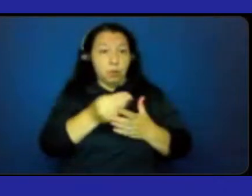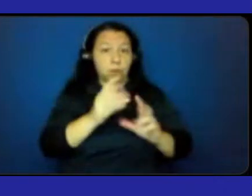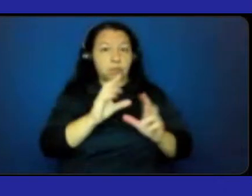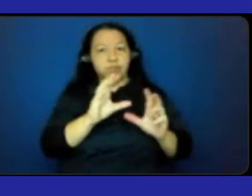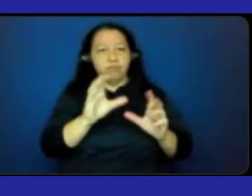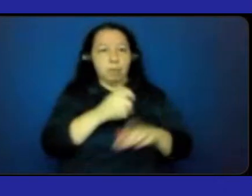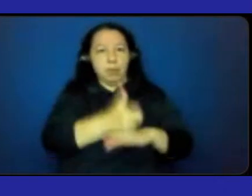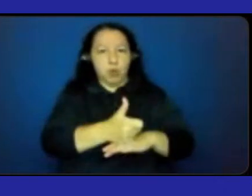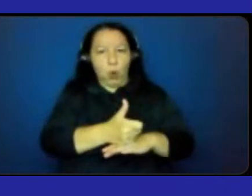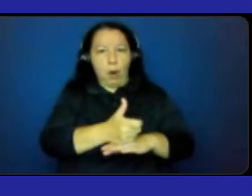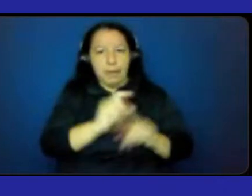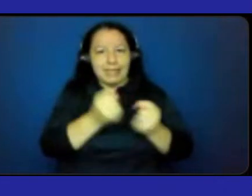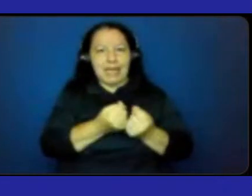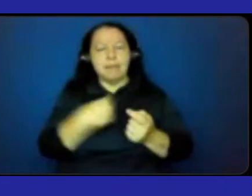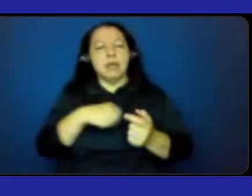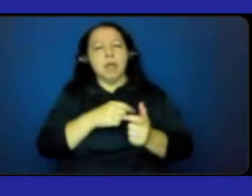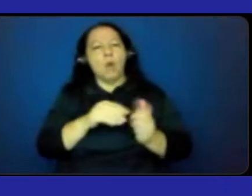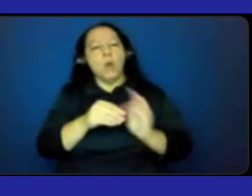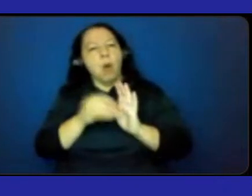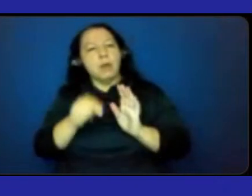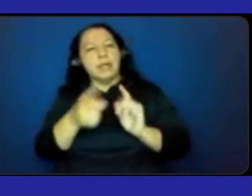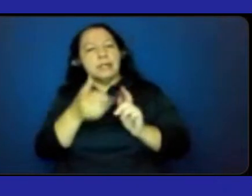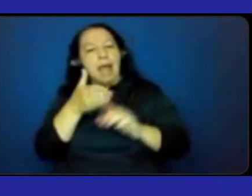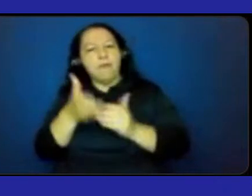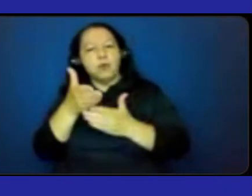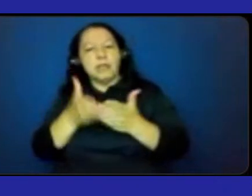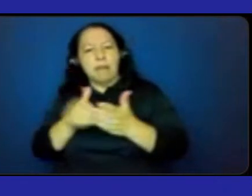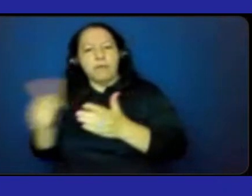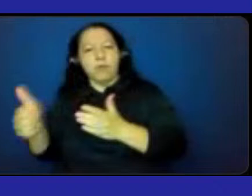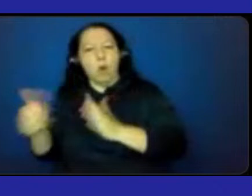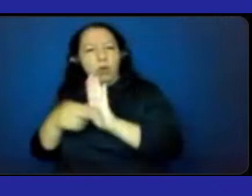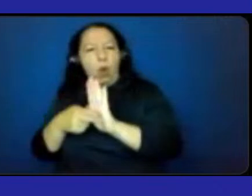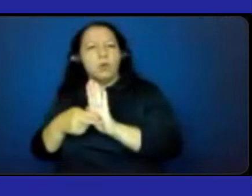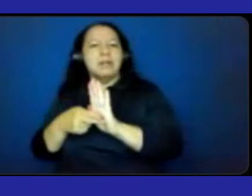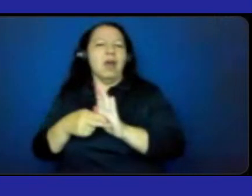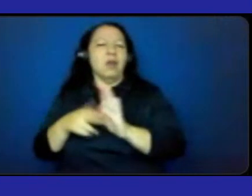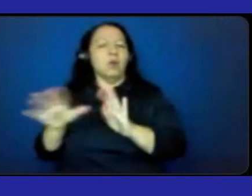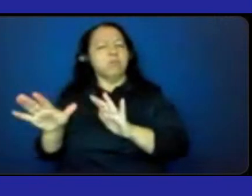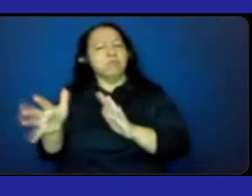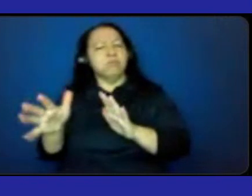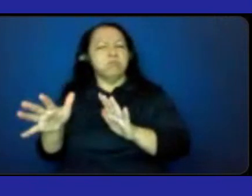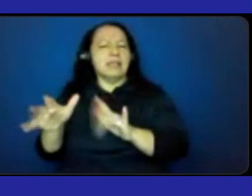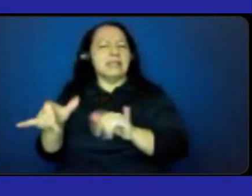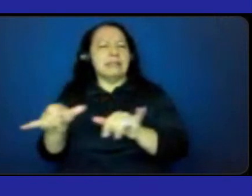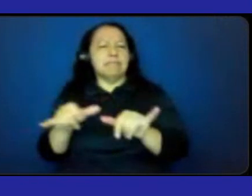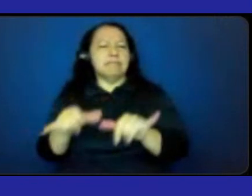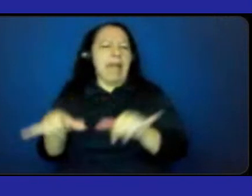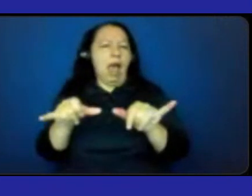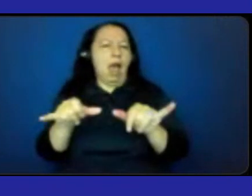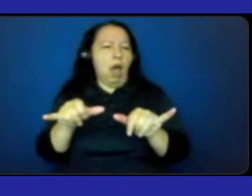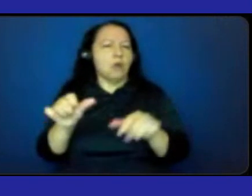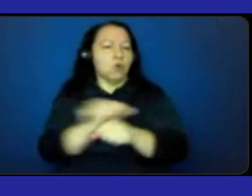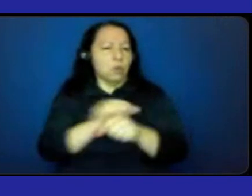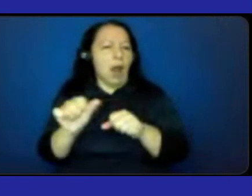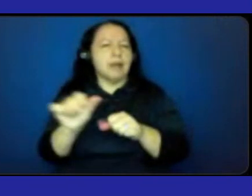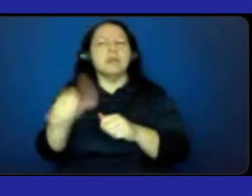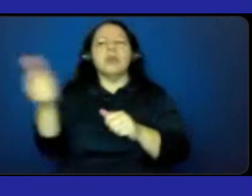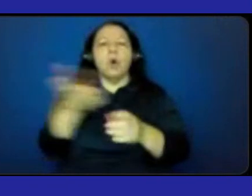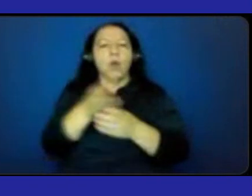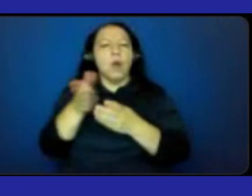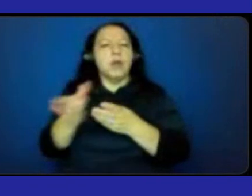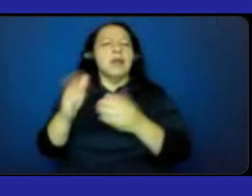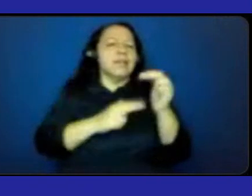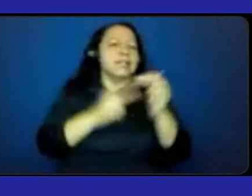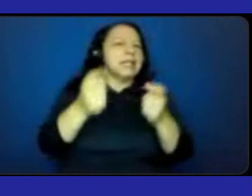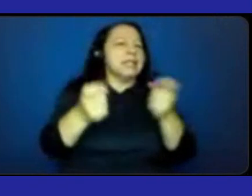that are relatively standard practice in other areas of the operation, facilities management or IT, where